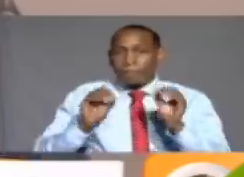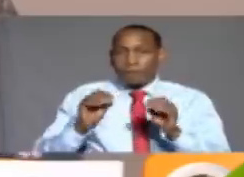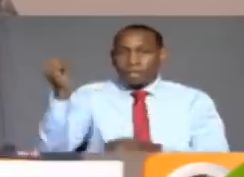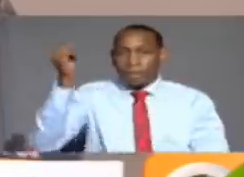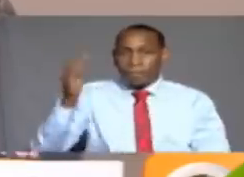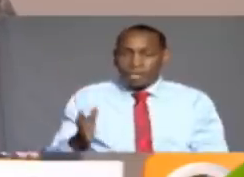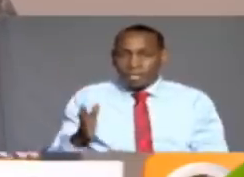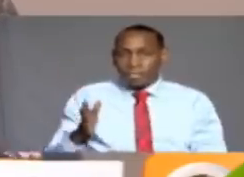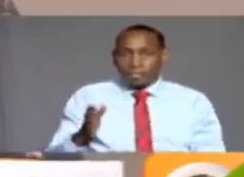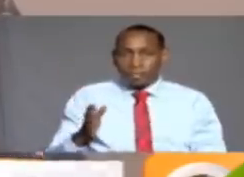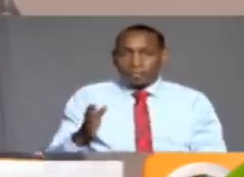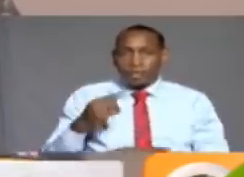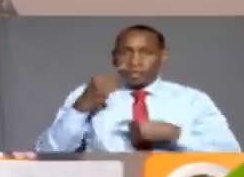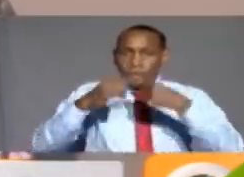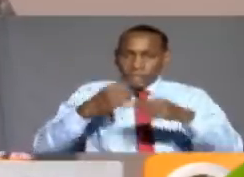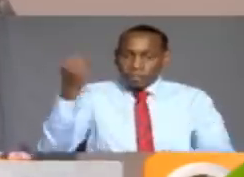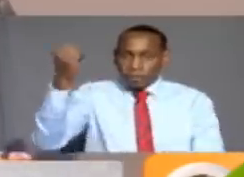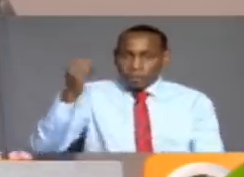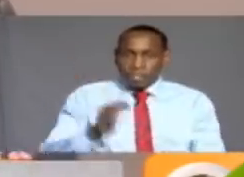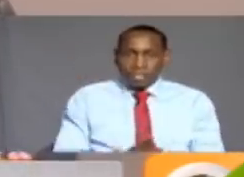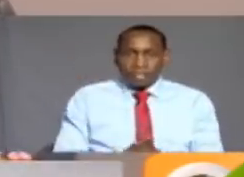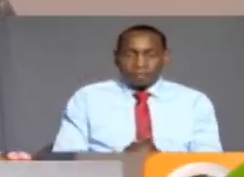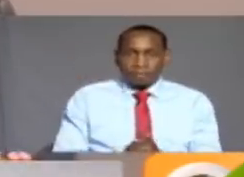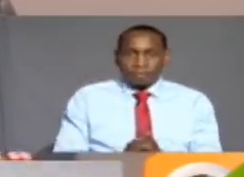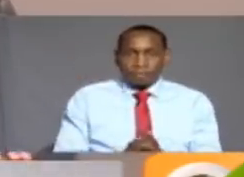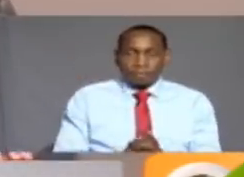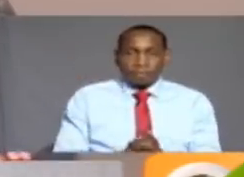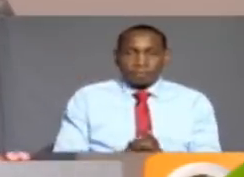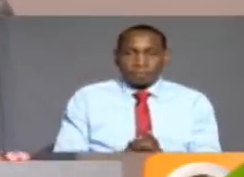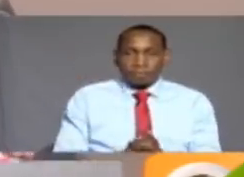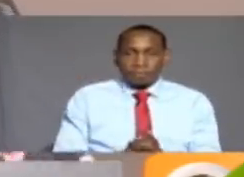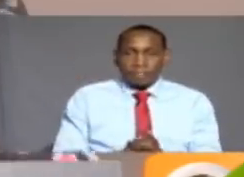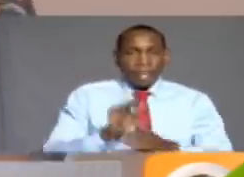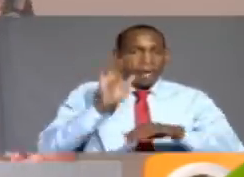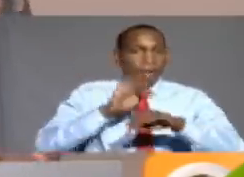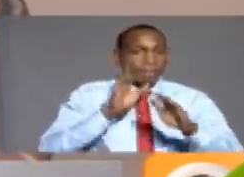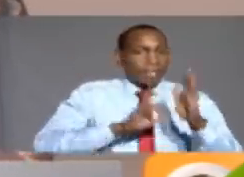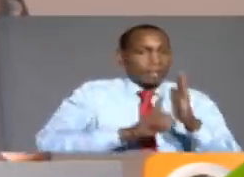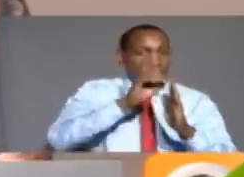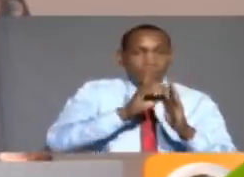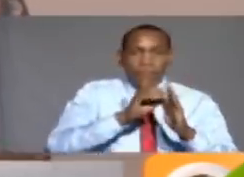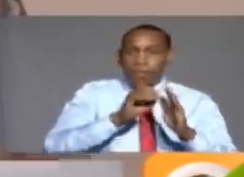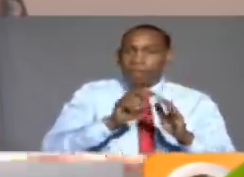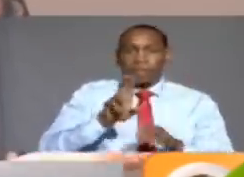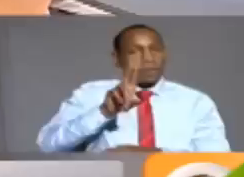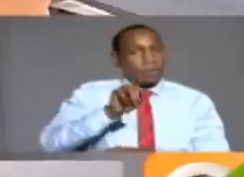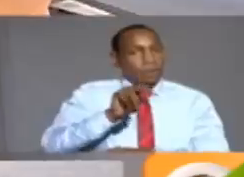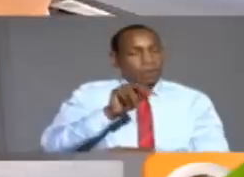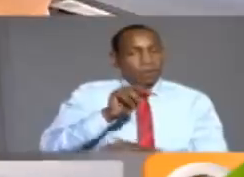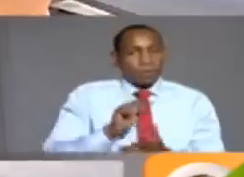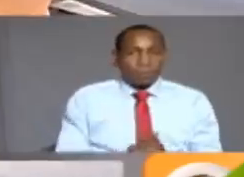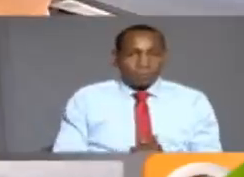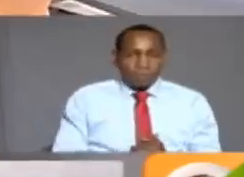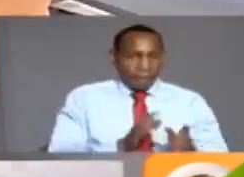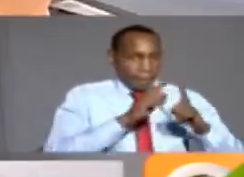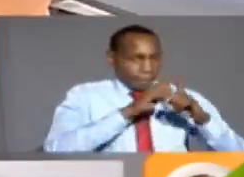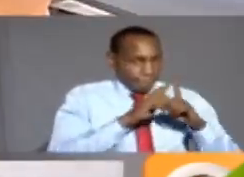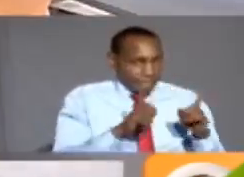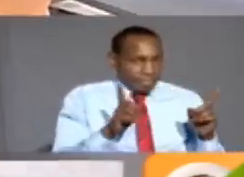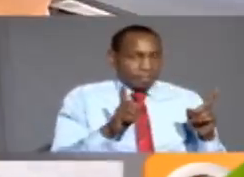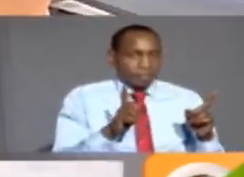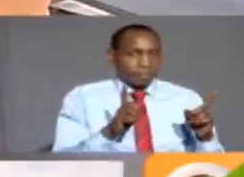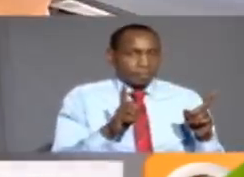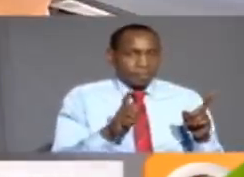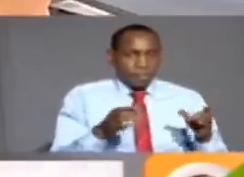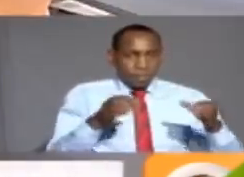politicians doing politics. Have they compromised development? You're within your rights. What I'm saying.